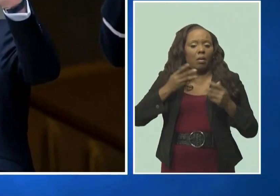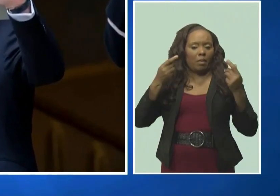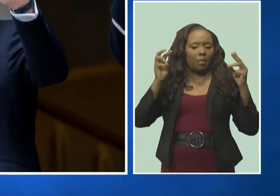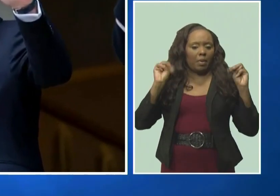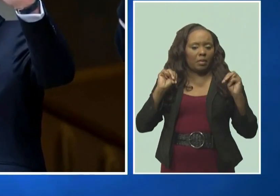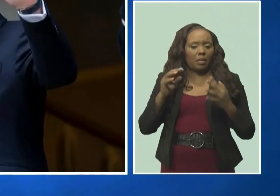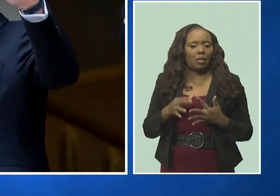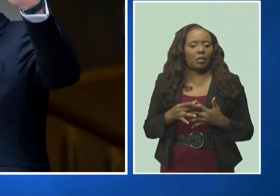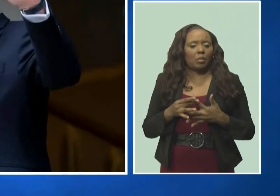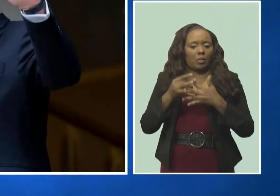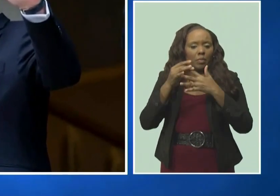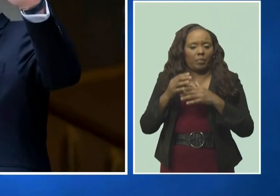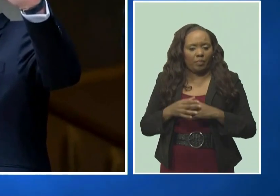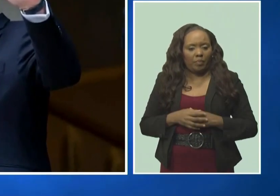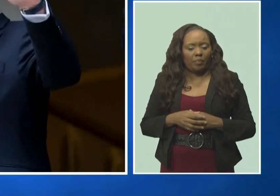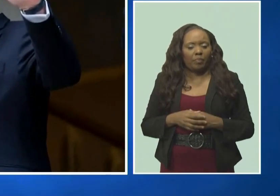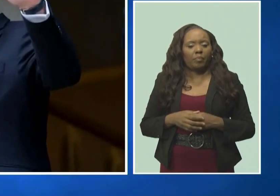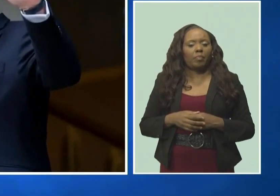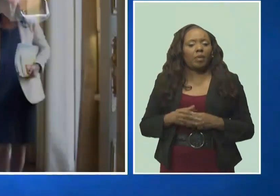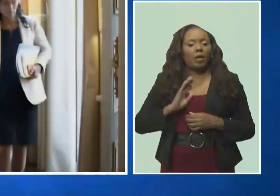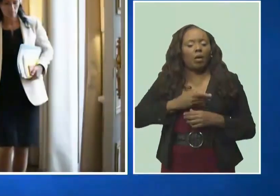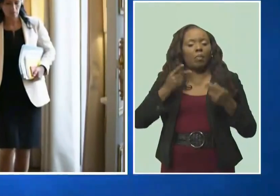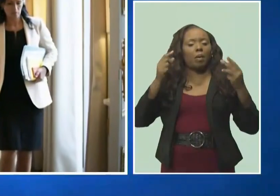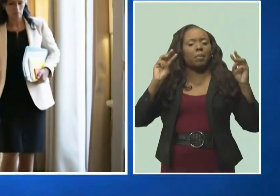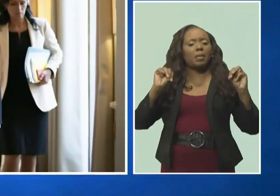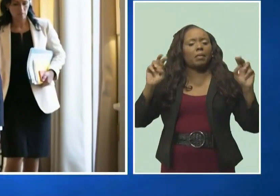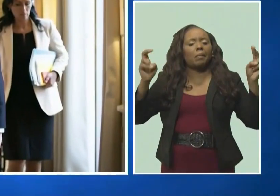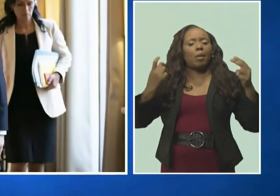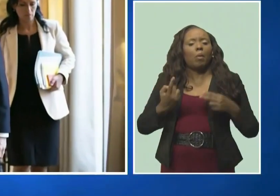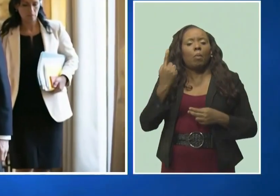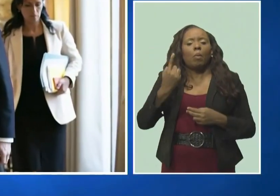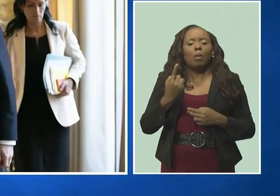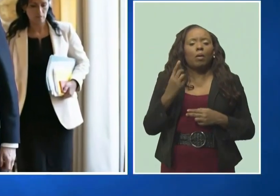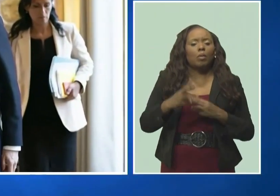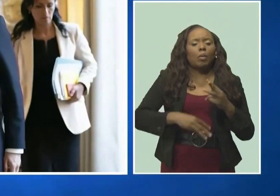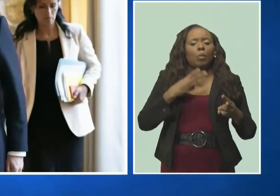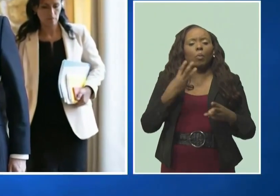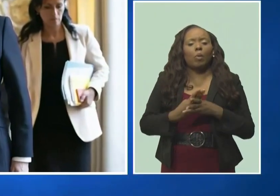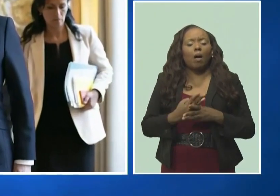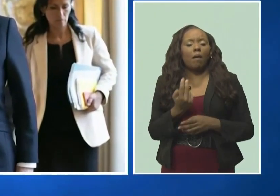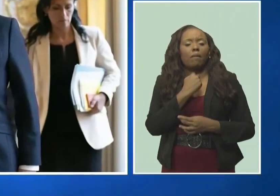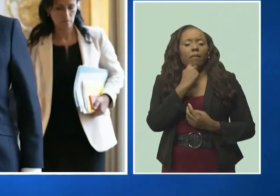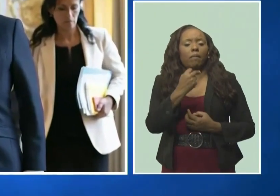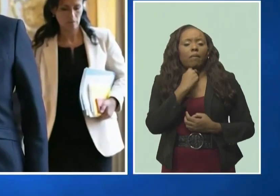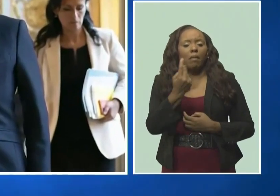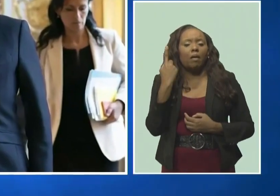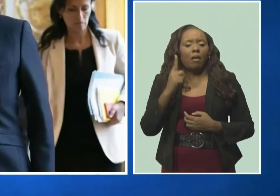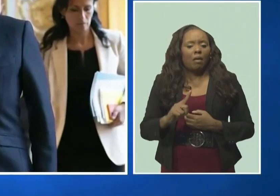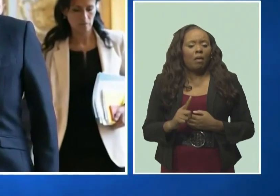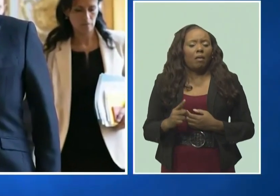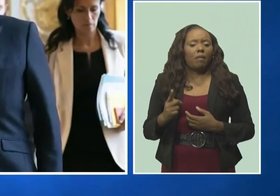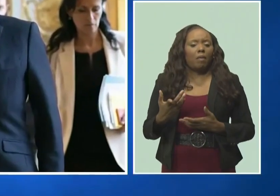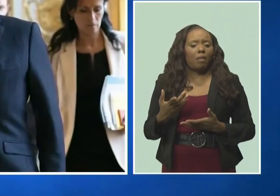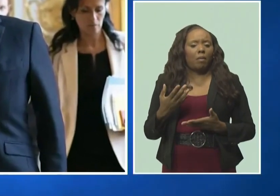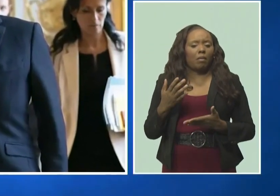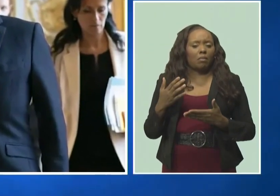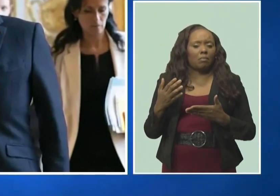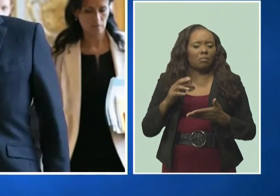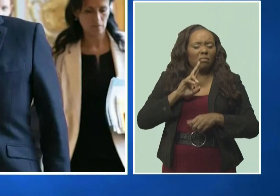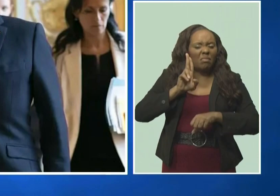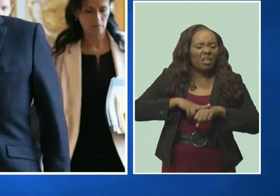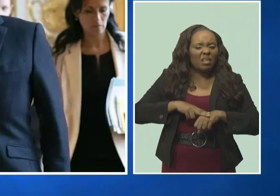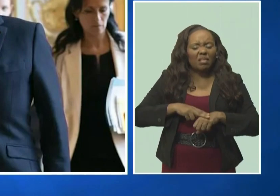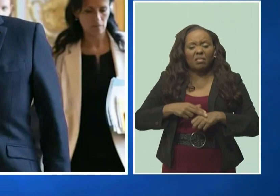Minister Mottley as one of the world's most vocal advocates for wealthy nations and historic polluters to support the most